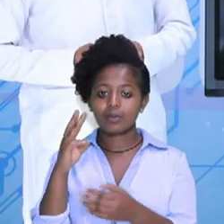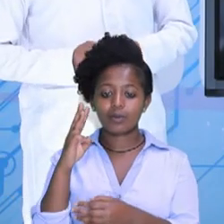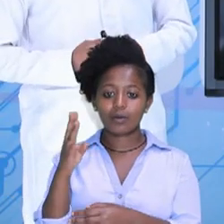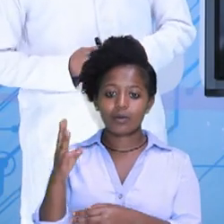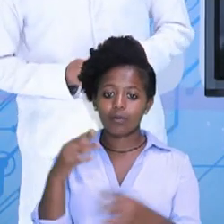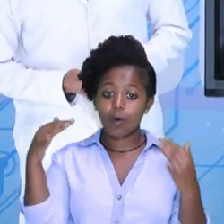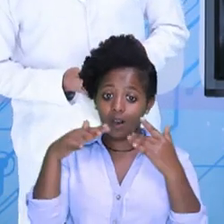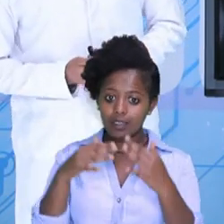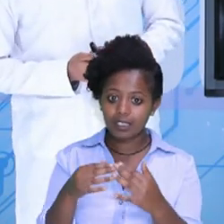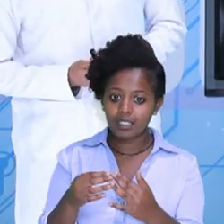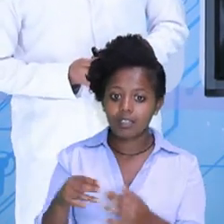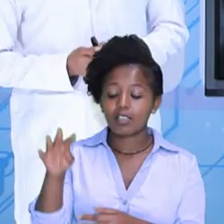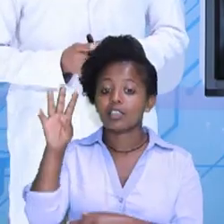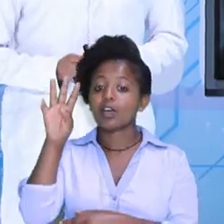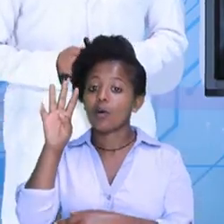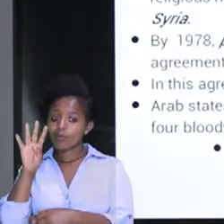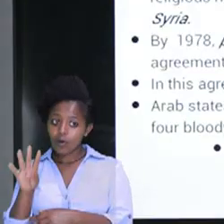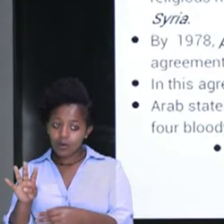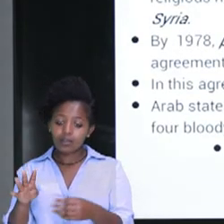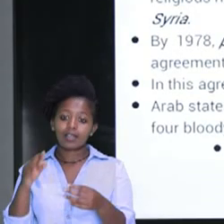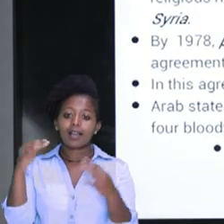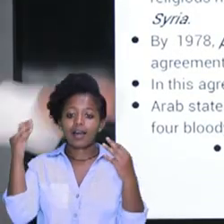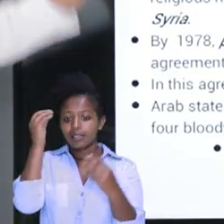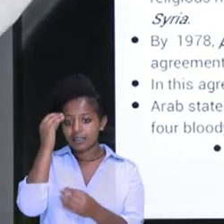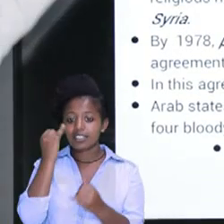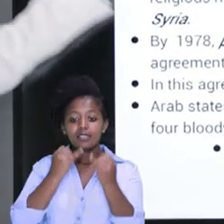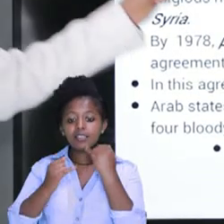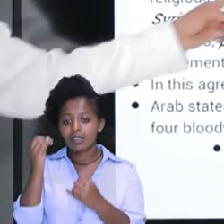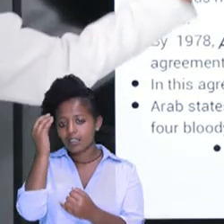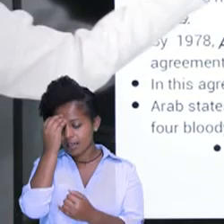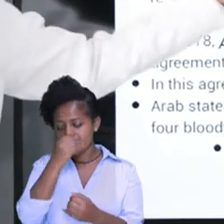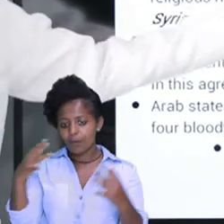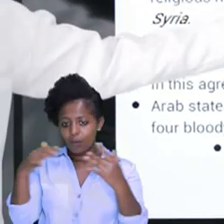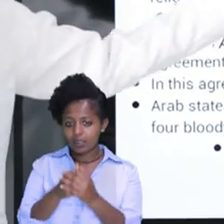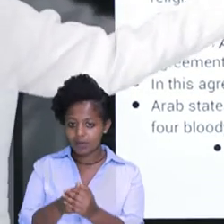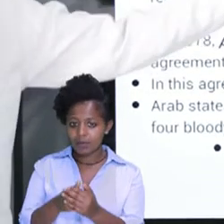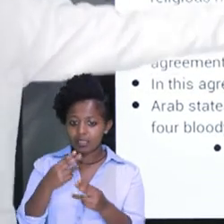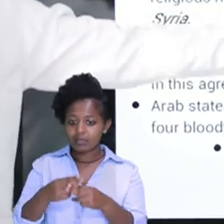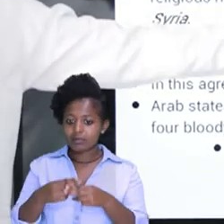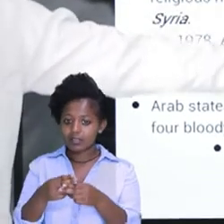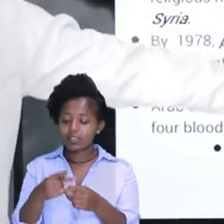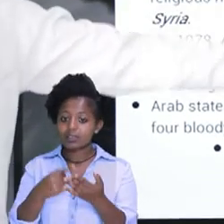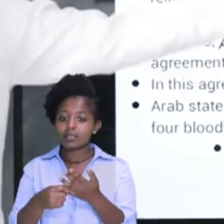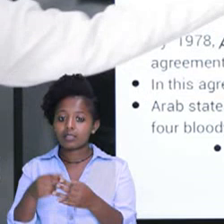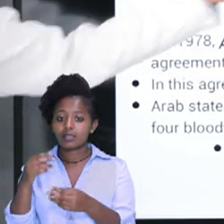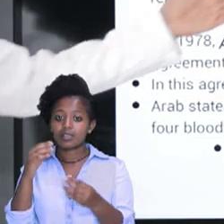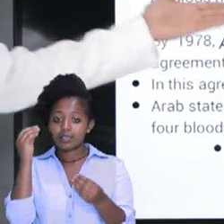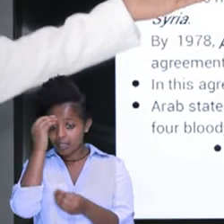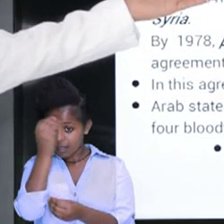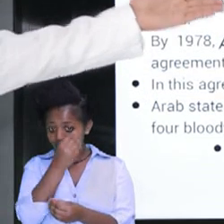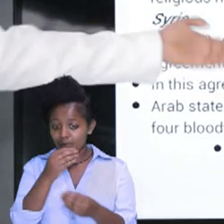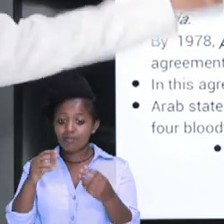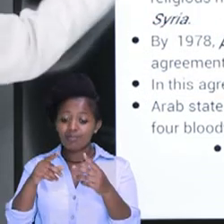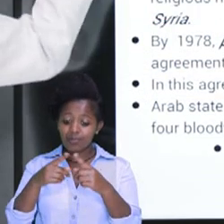as the Fourth Arab-Israel War. The war also known as Yom Kippur War, because the Arab